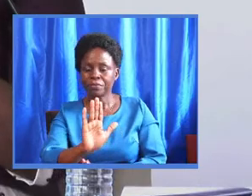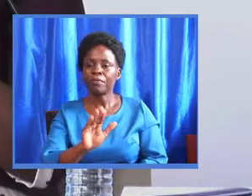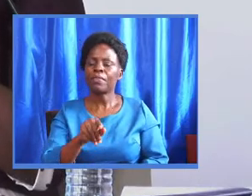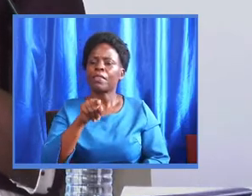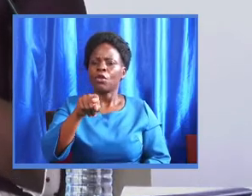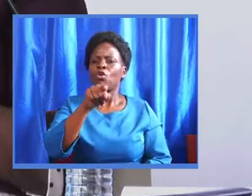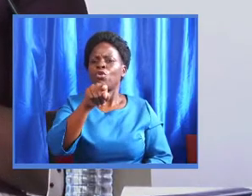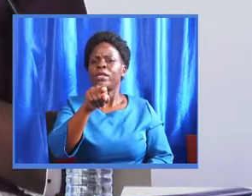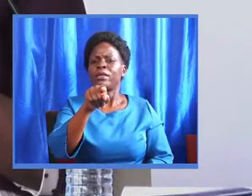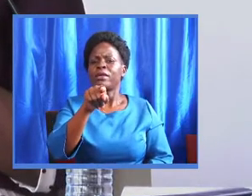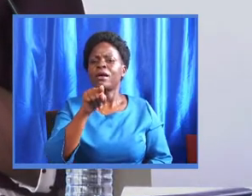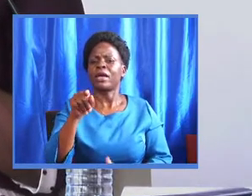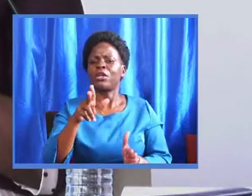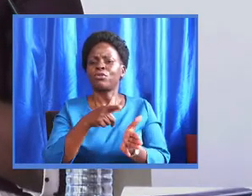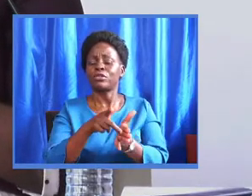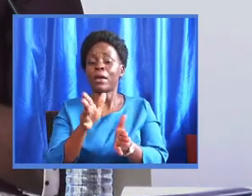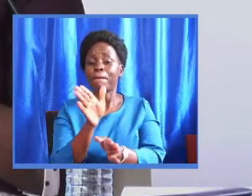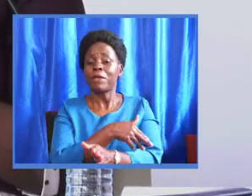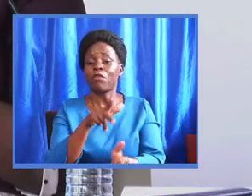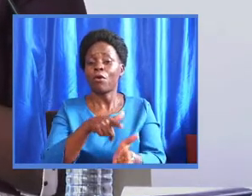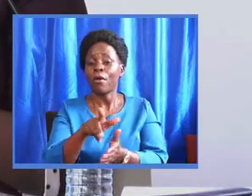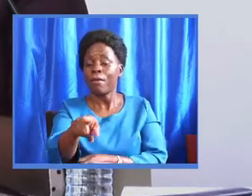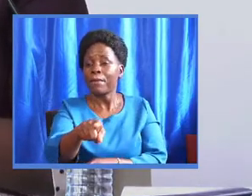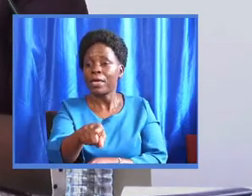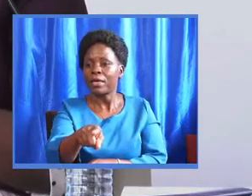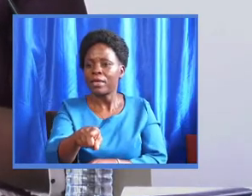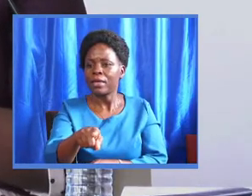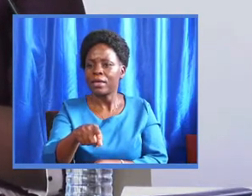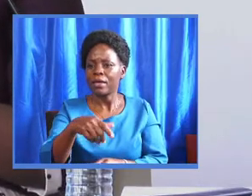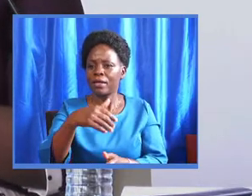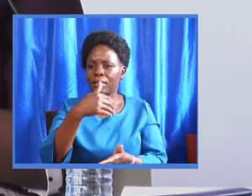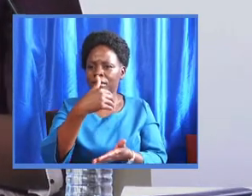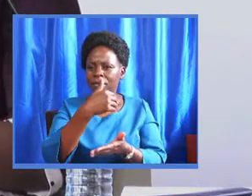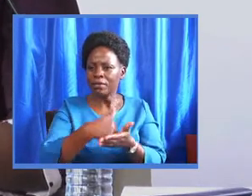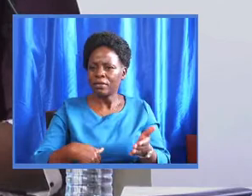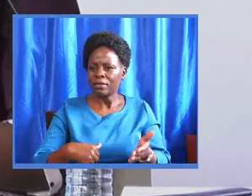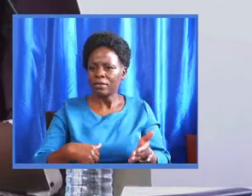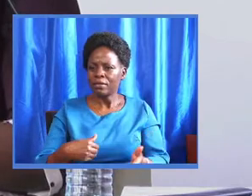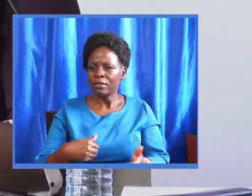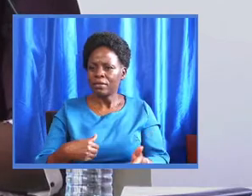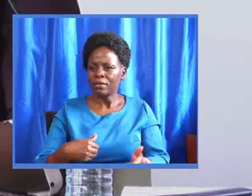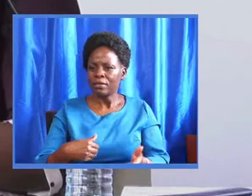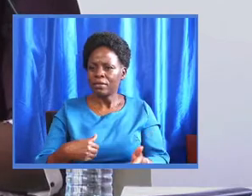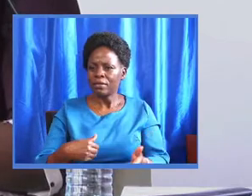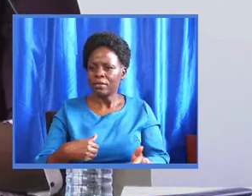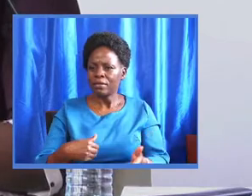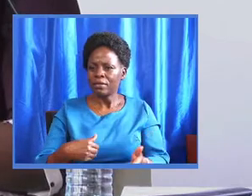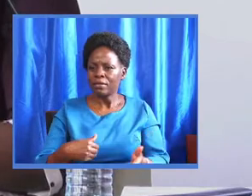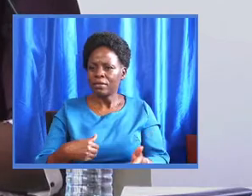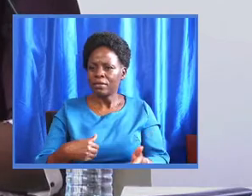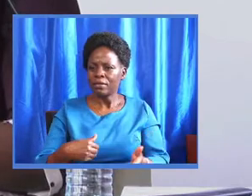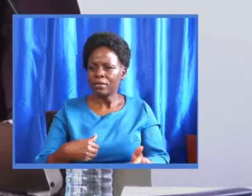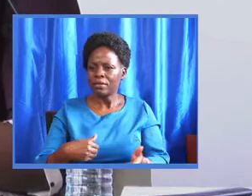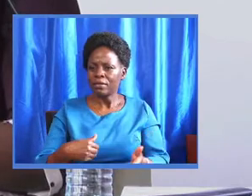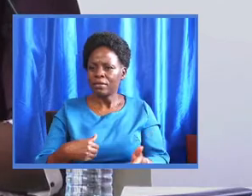olinga agenda okusasula, bw'aba tannakusasula akuggyako kye tuyita 6% withholding tax.